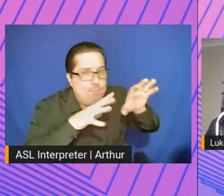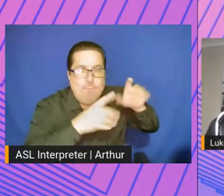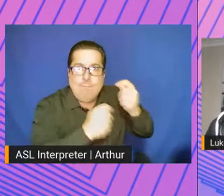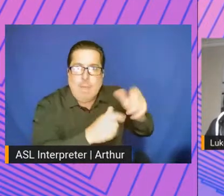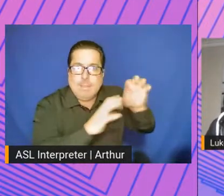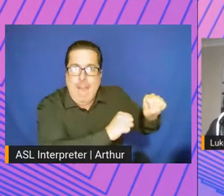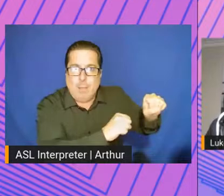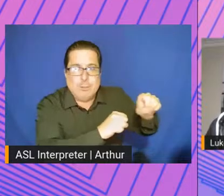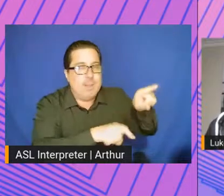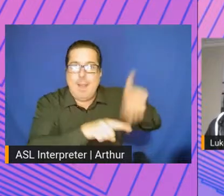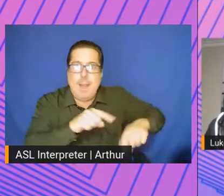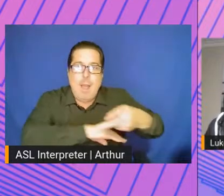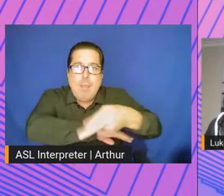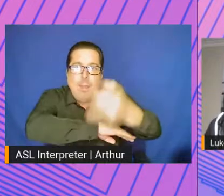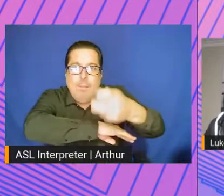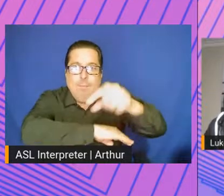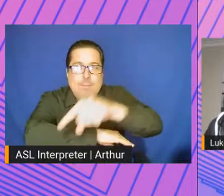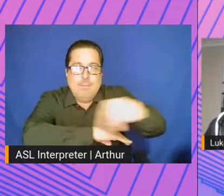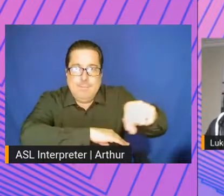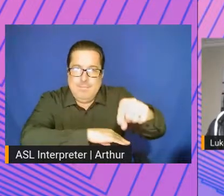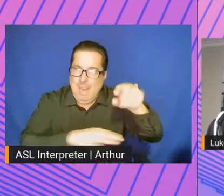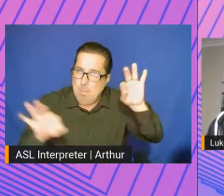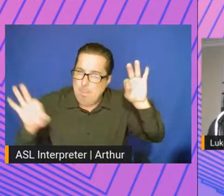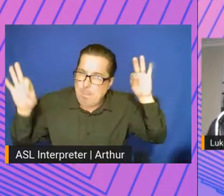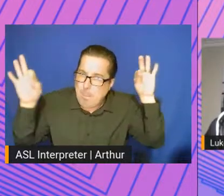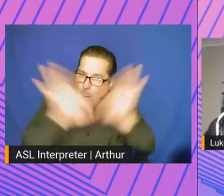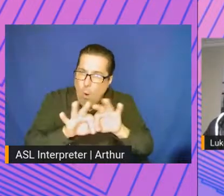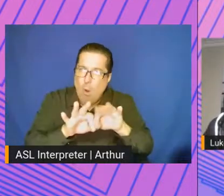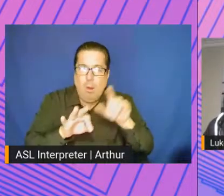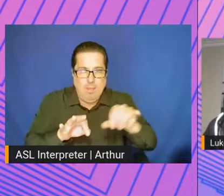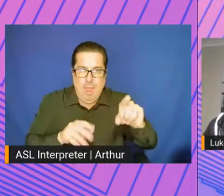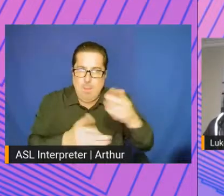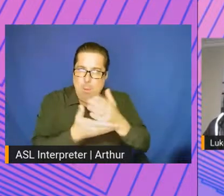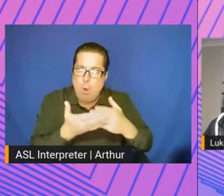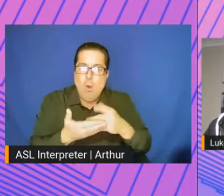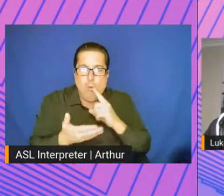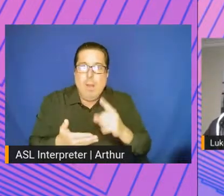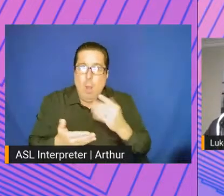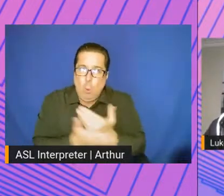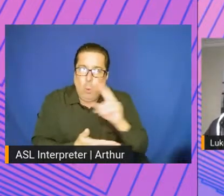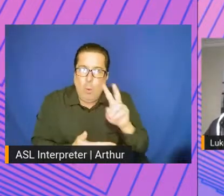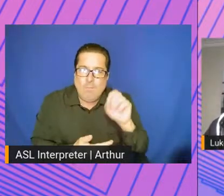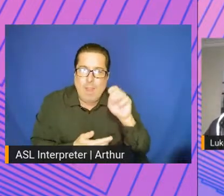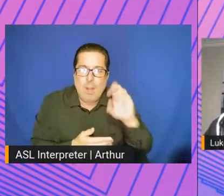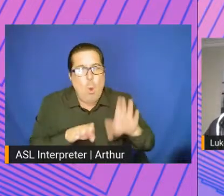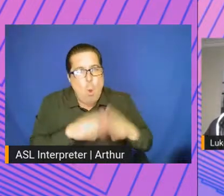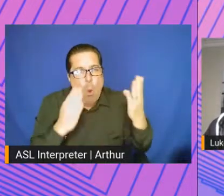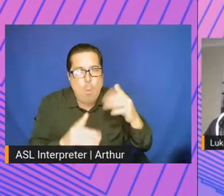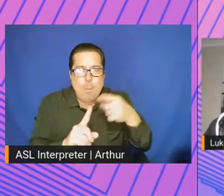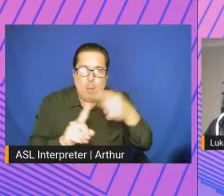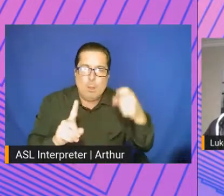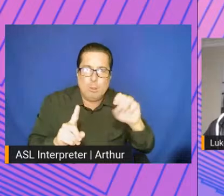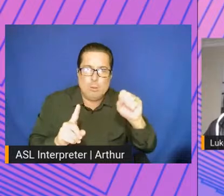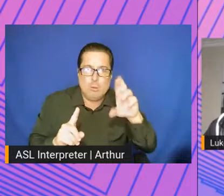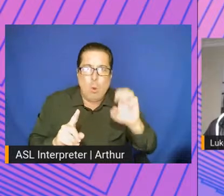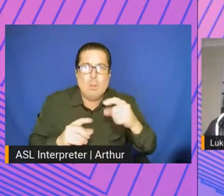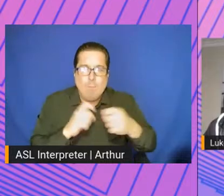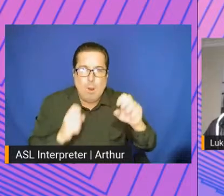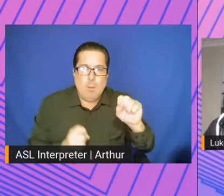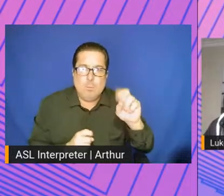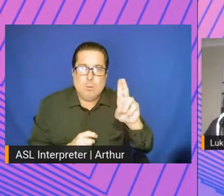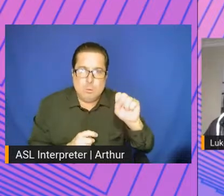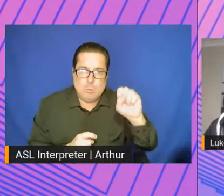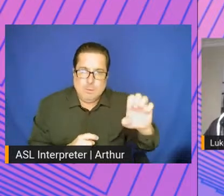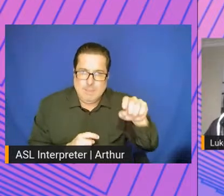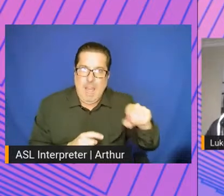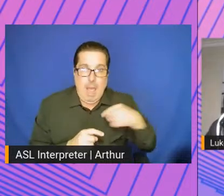really good comprehensive one is NuVector, and it is recently became open source, was recently acquired by SUSE, but I'd encourage you to check